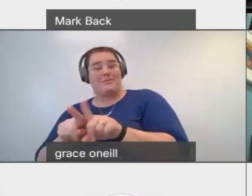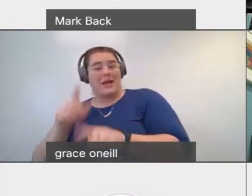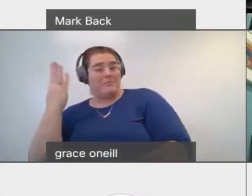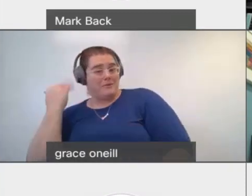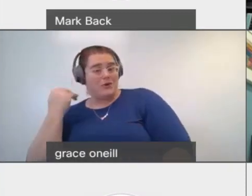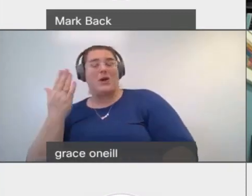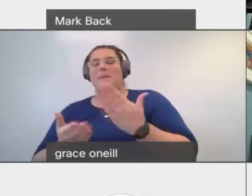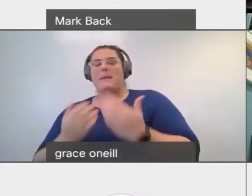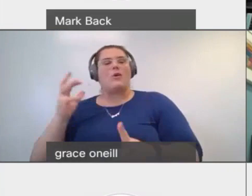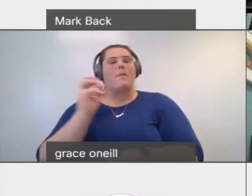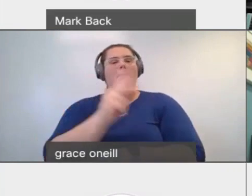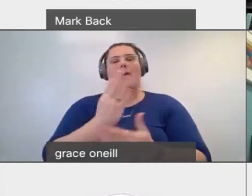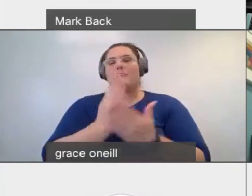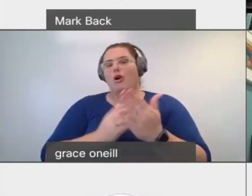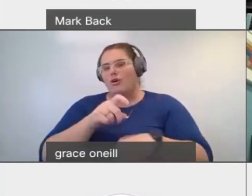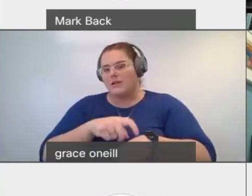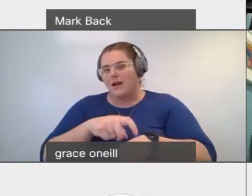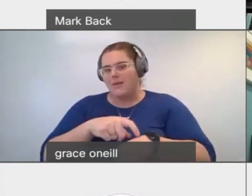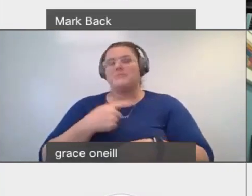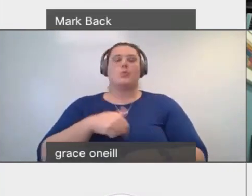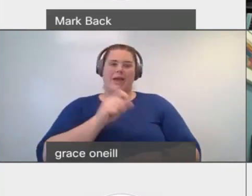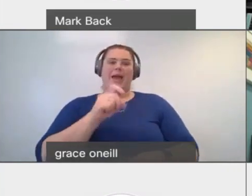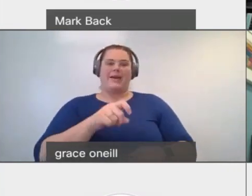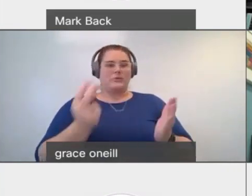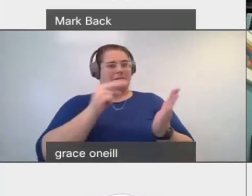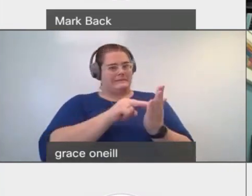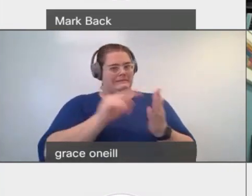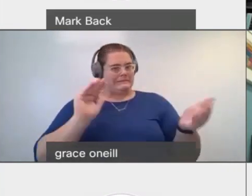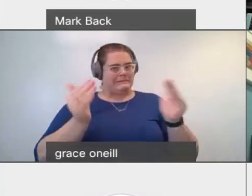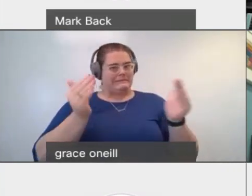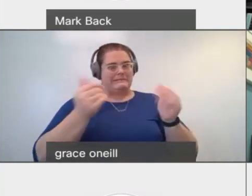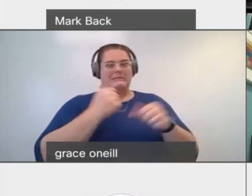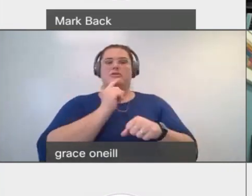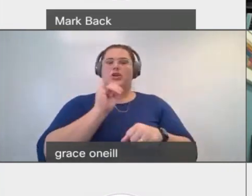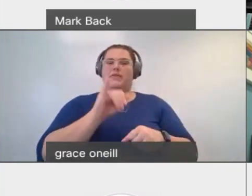1, there is an authorization in place